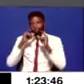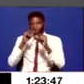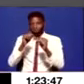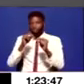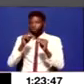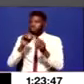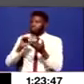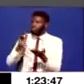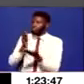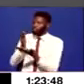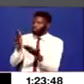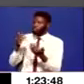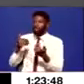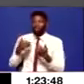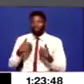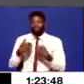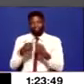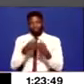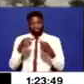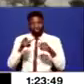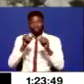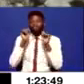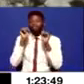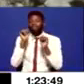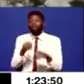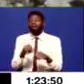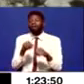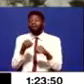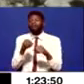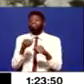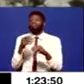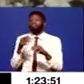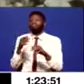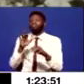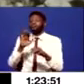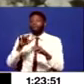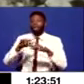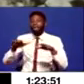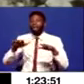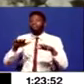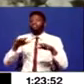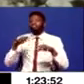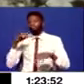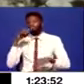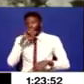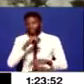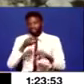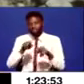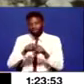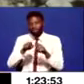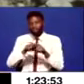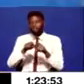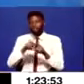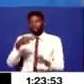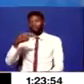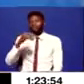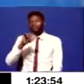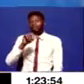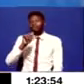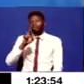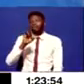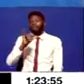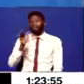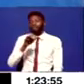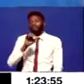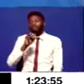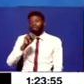disinherited from their matrimonial land. Similar sentiments were expressed by Hilary Omondi of Muungano Youth Network, who noted